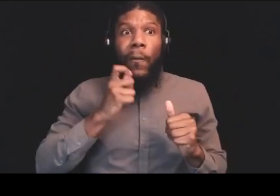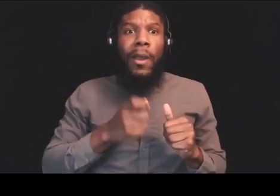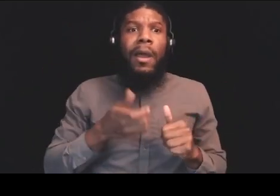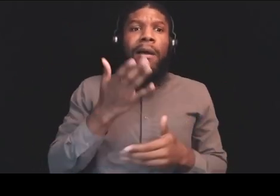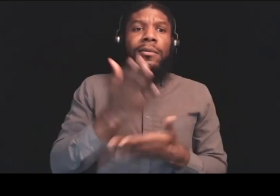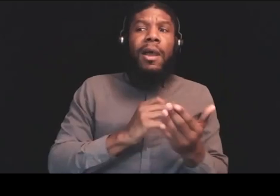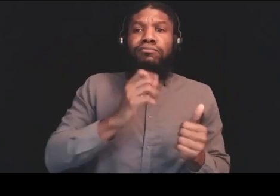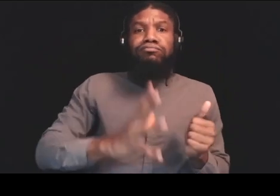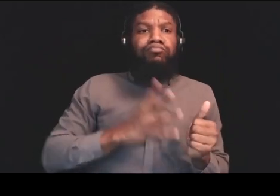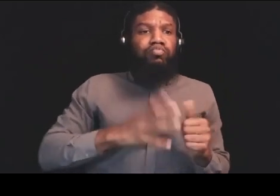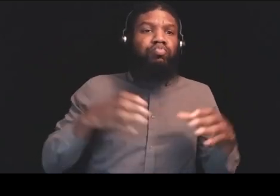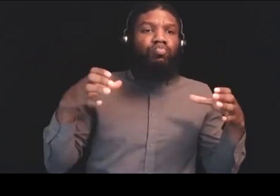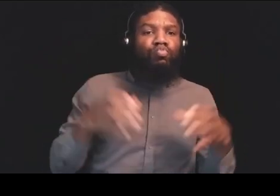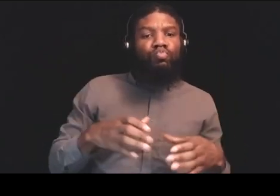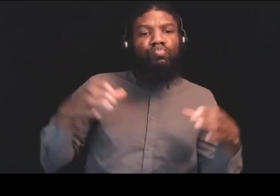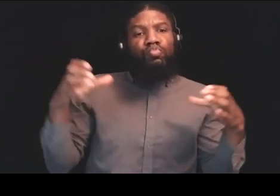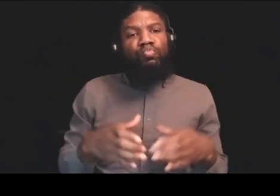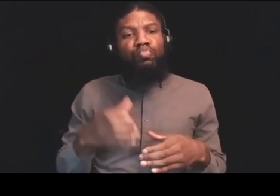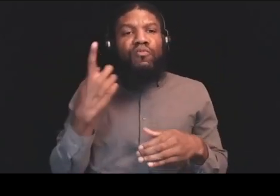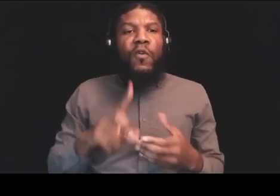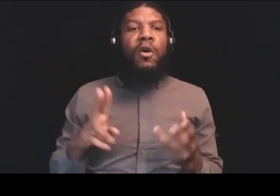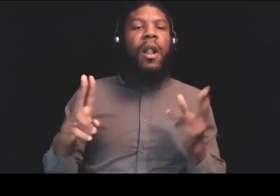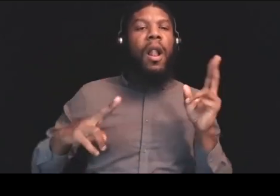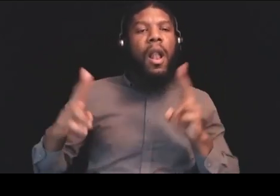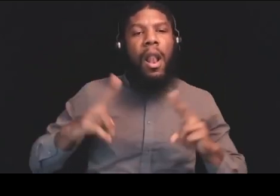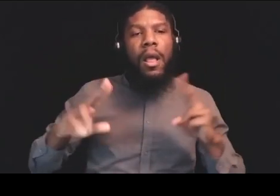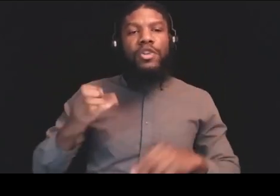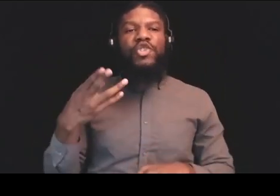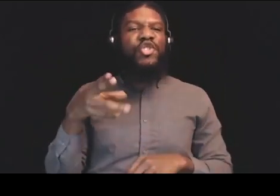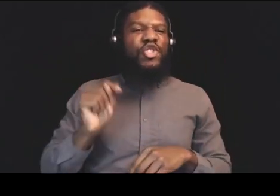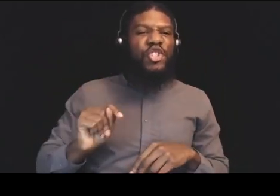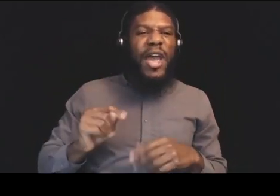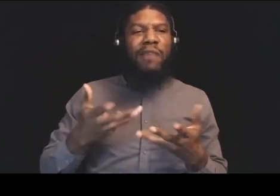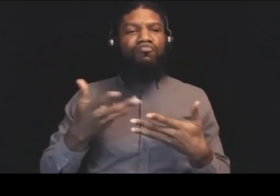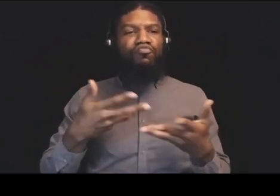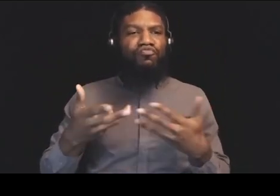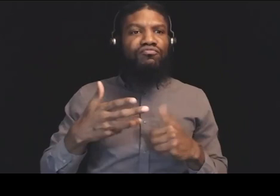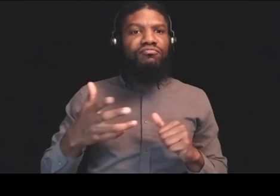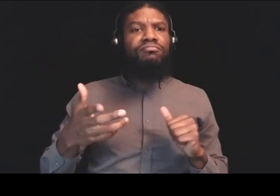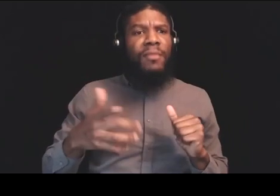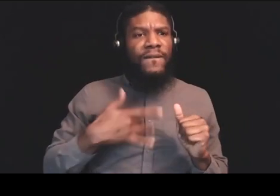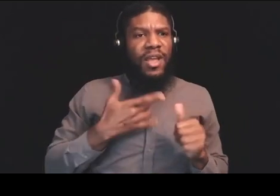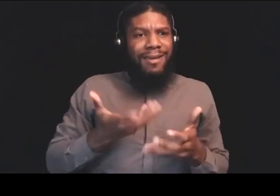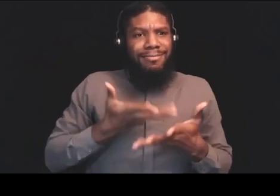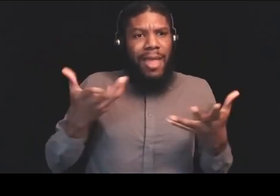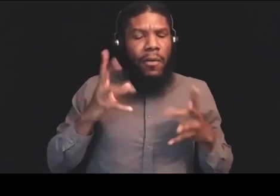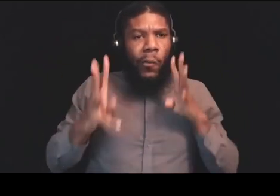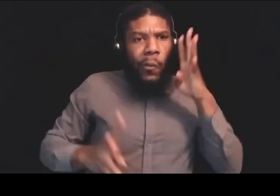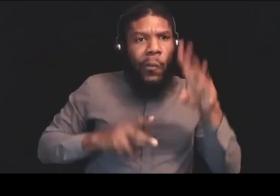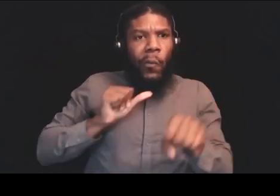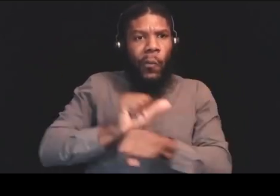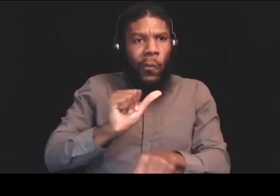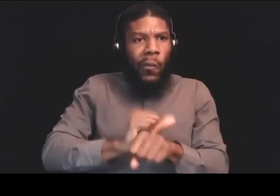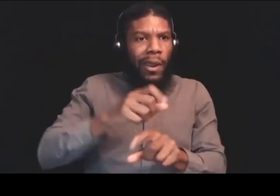or opportunities to kind of chat. I think that there's a lot of innovative work going on in